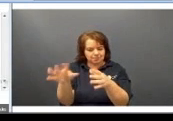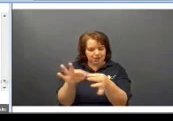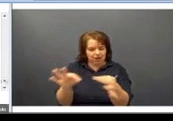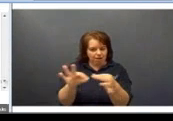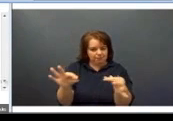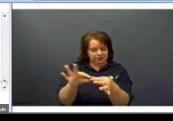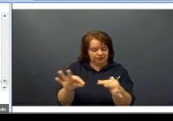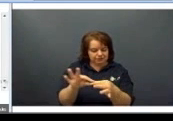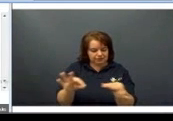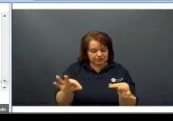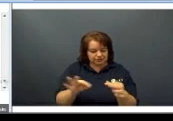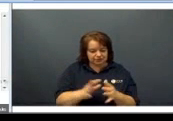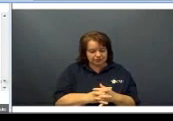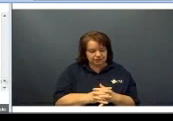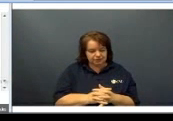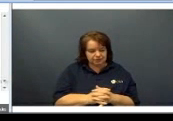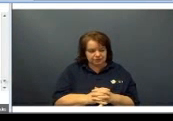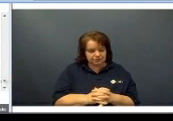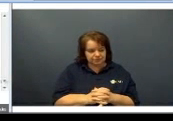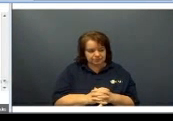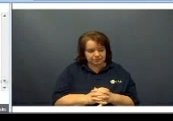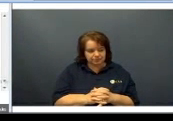Someone makes a comment